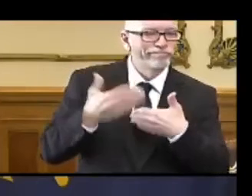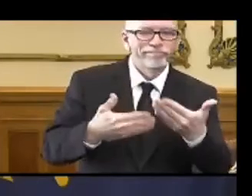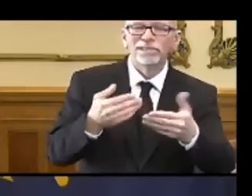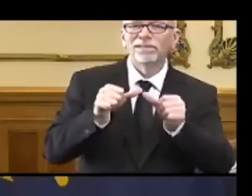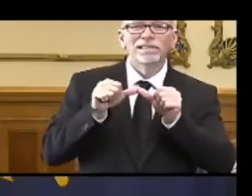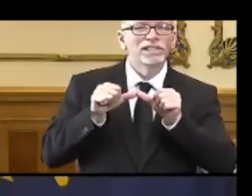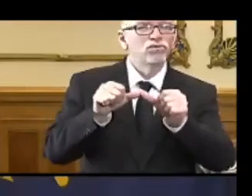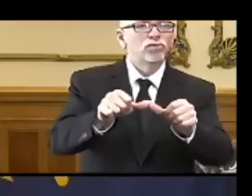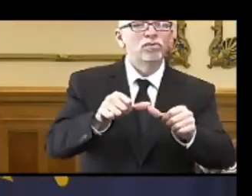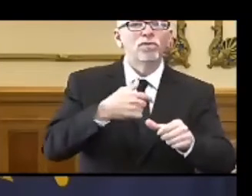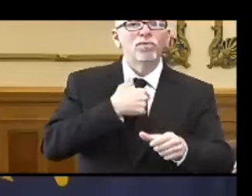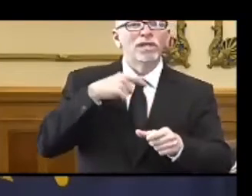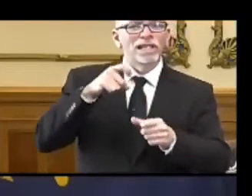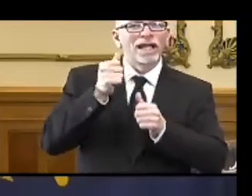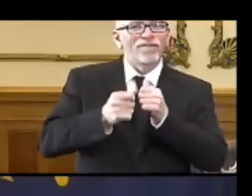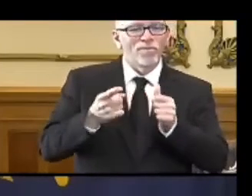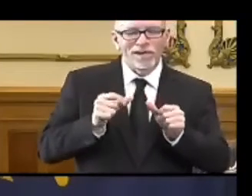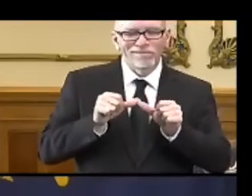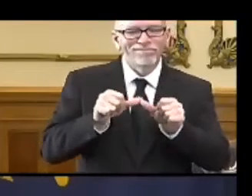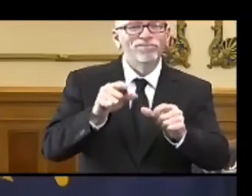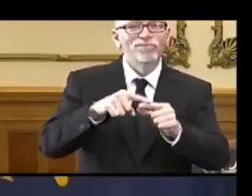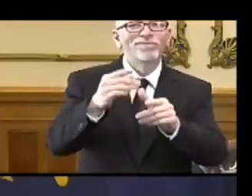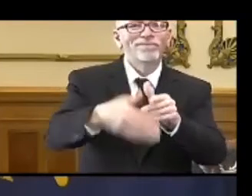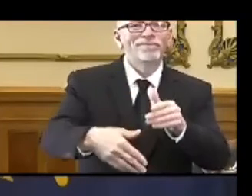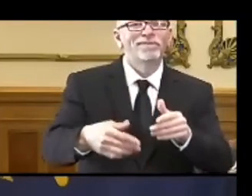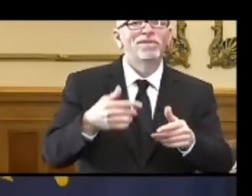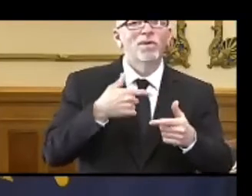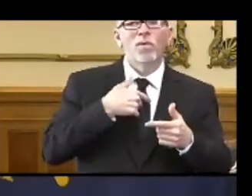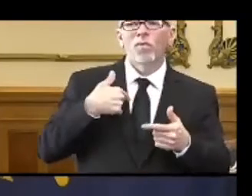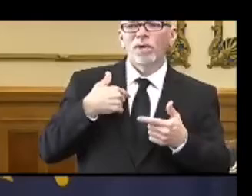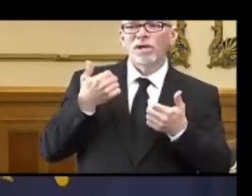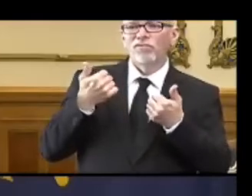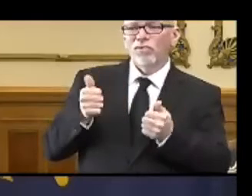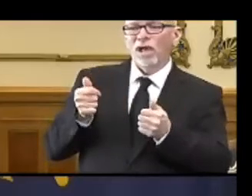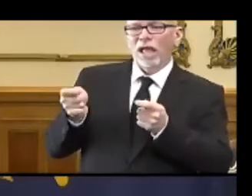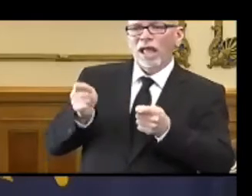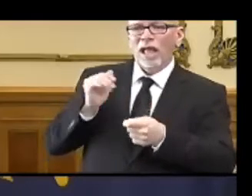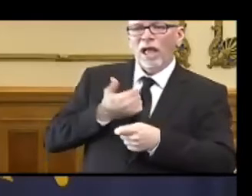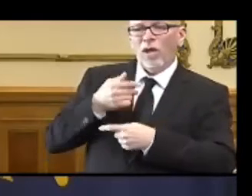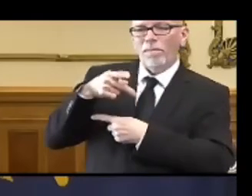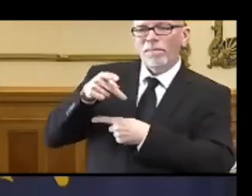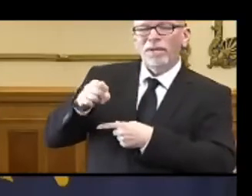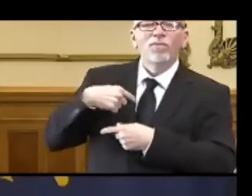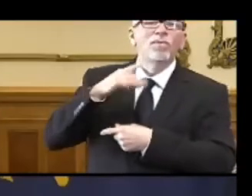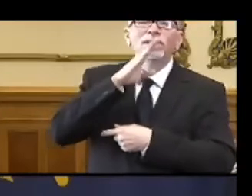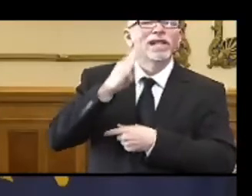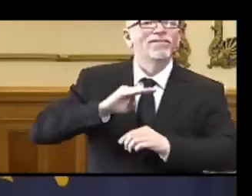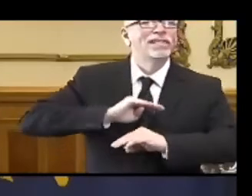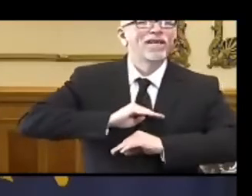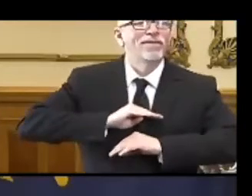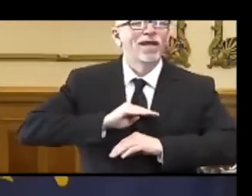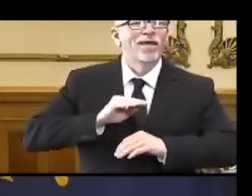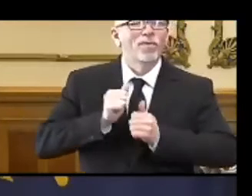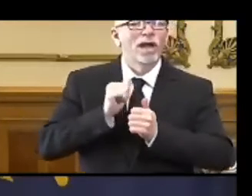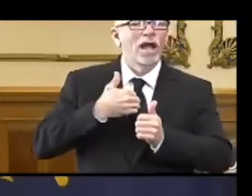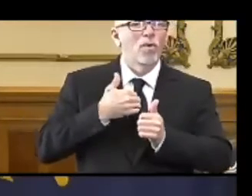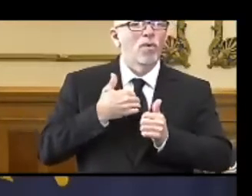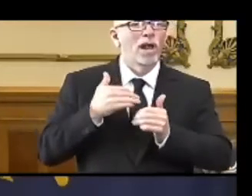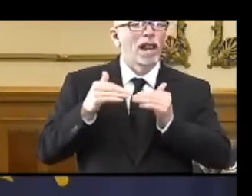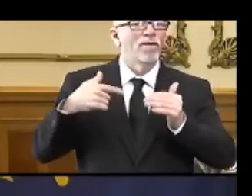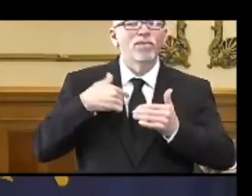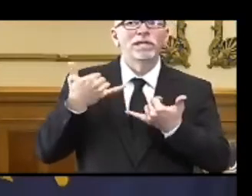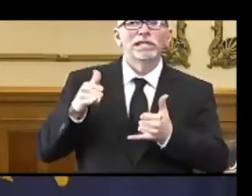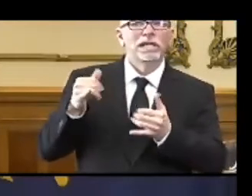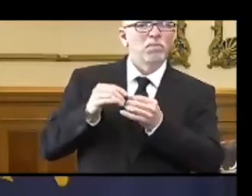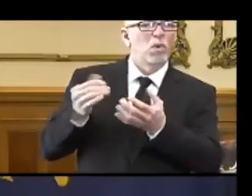continue to, while we have a handle on our PPE supply, we're never going to be satisfied with the level. We're never going to be